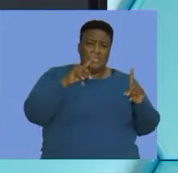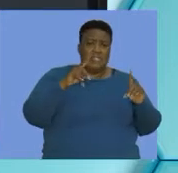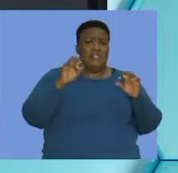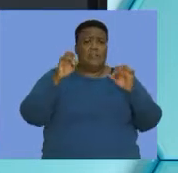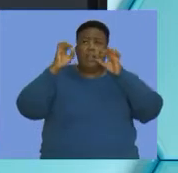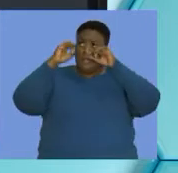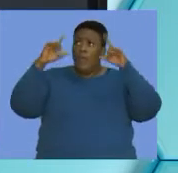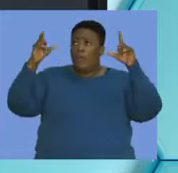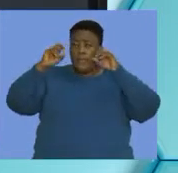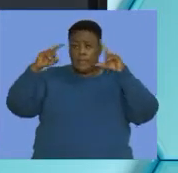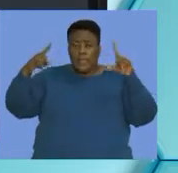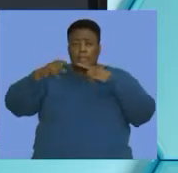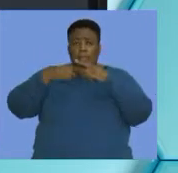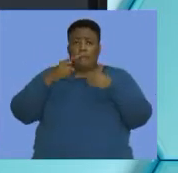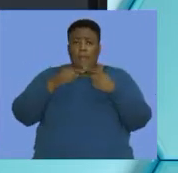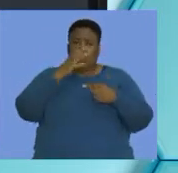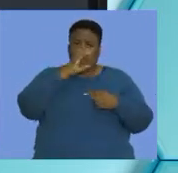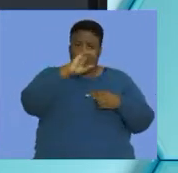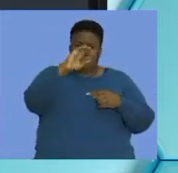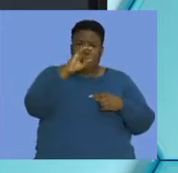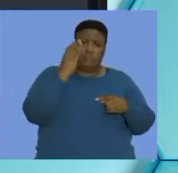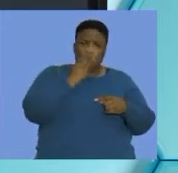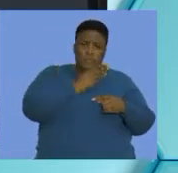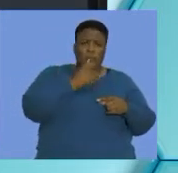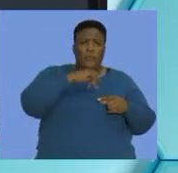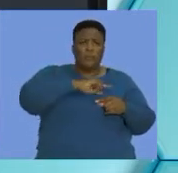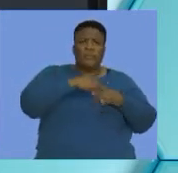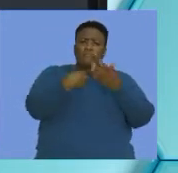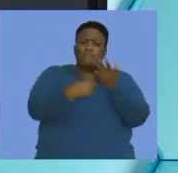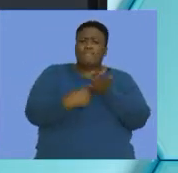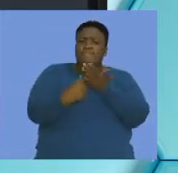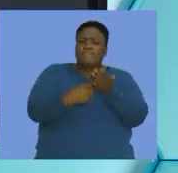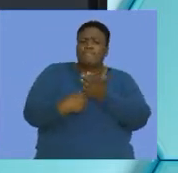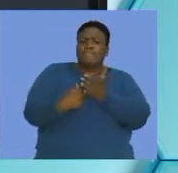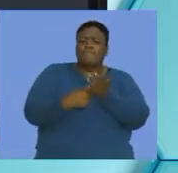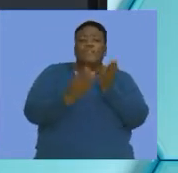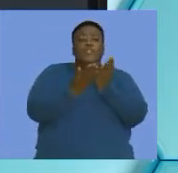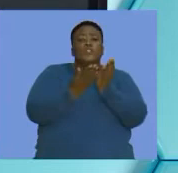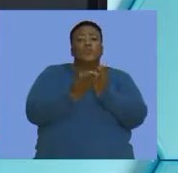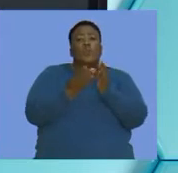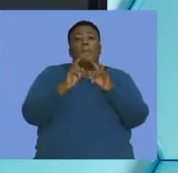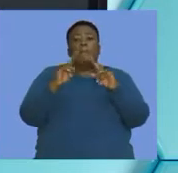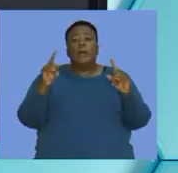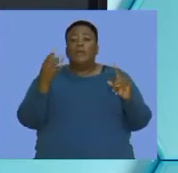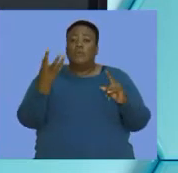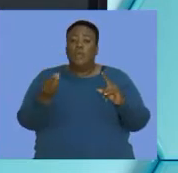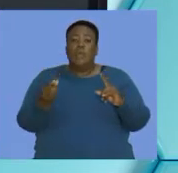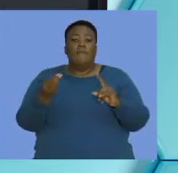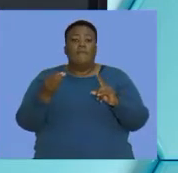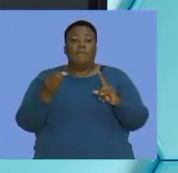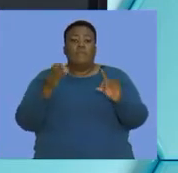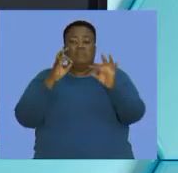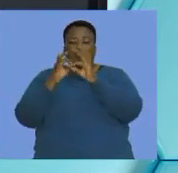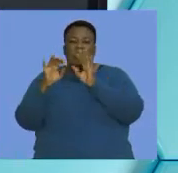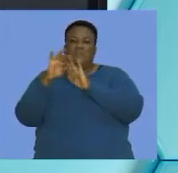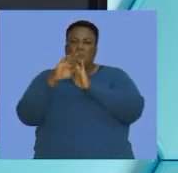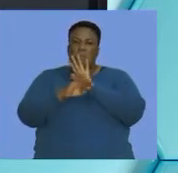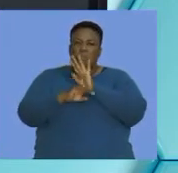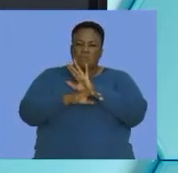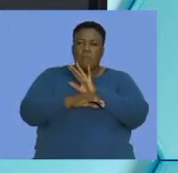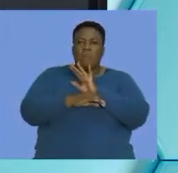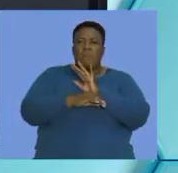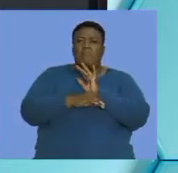about rhino poaching is something that we've been discussing at school. However, there are active programs that have been